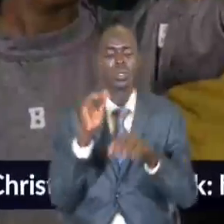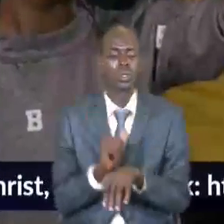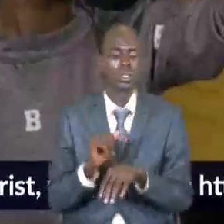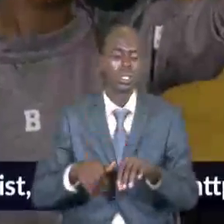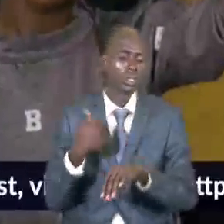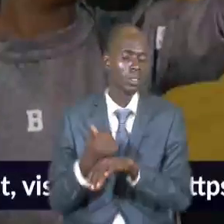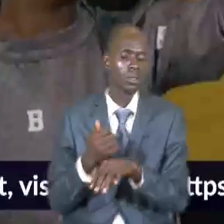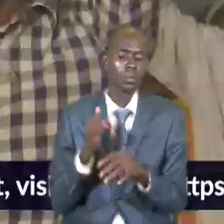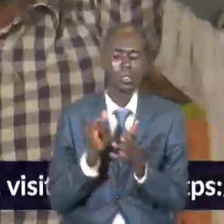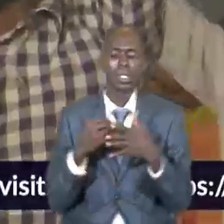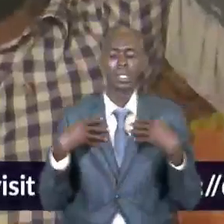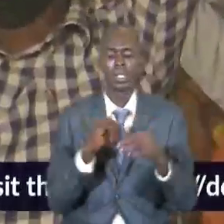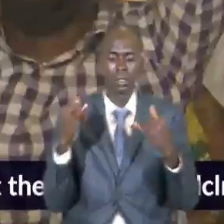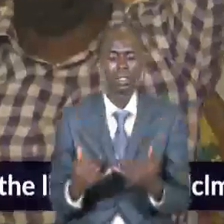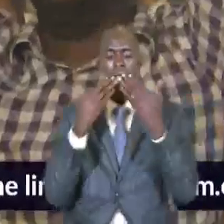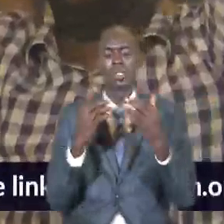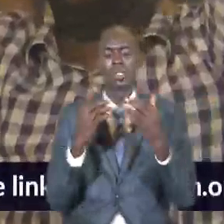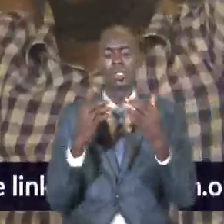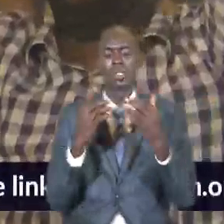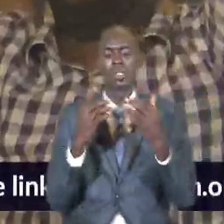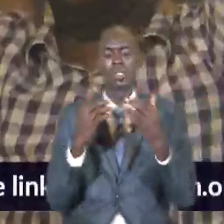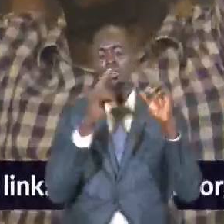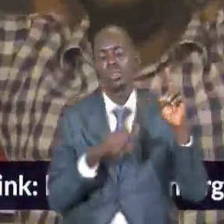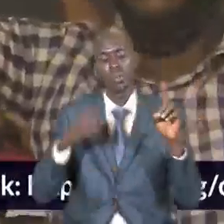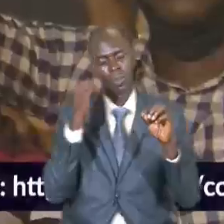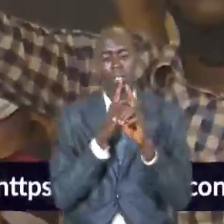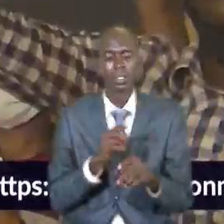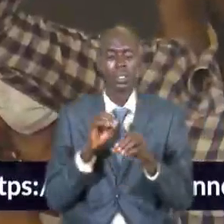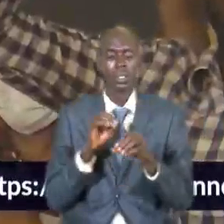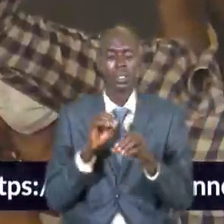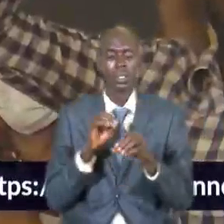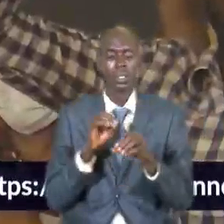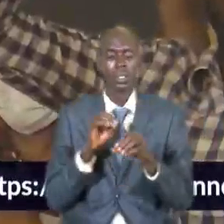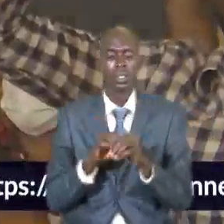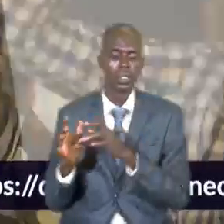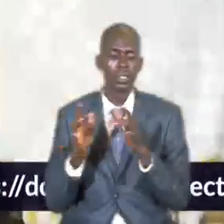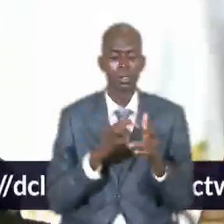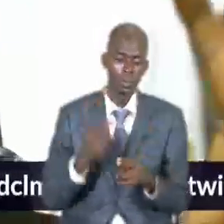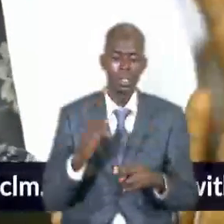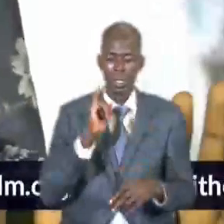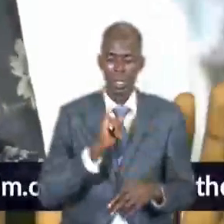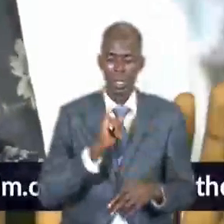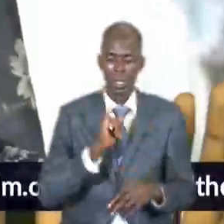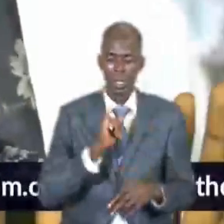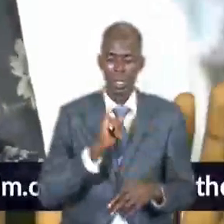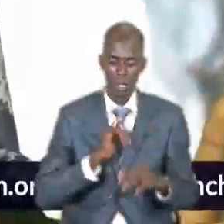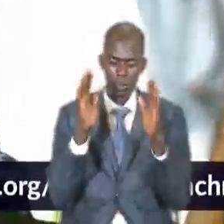healing now. Thank you, Lord, for the answer. In Jesus' name I